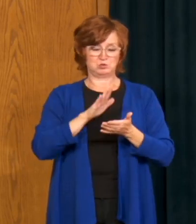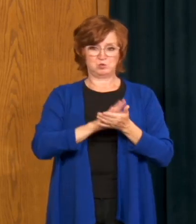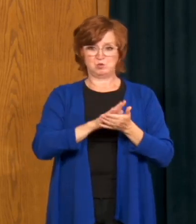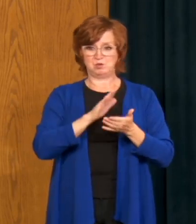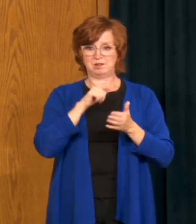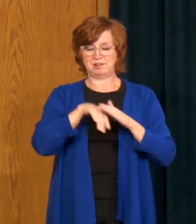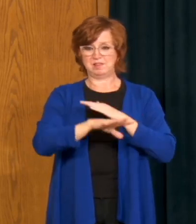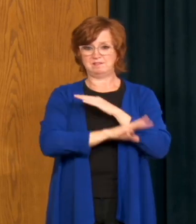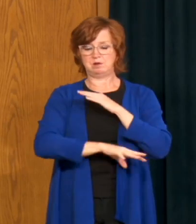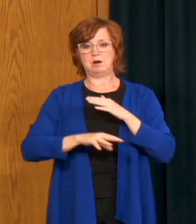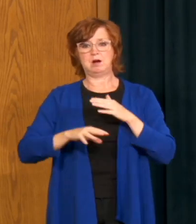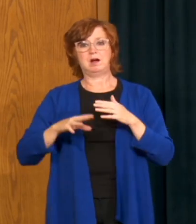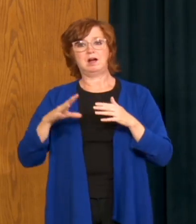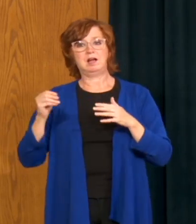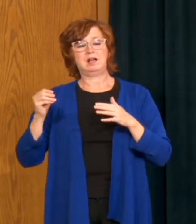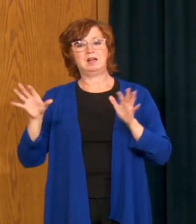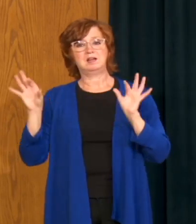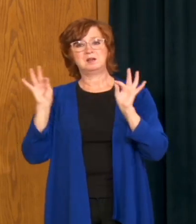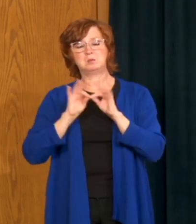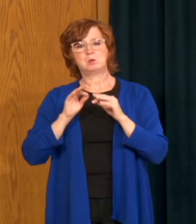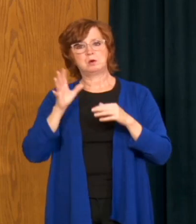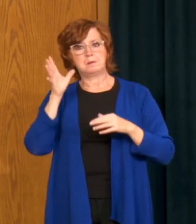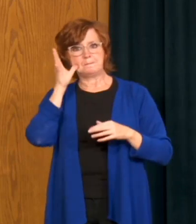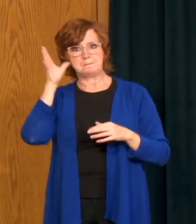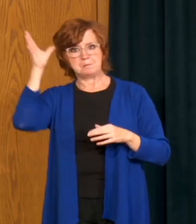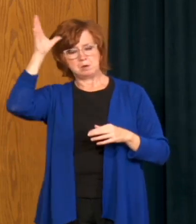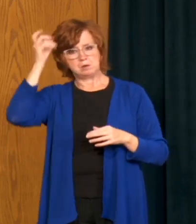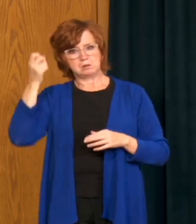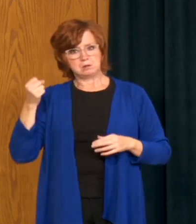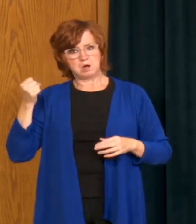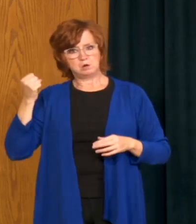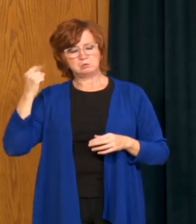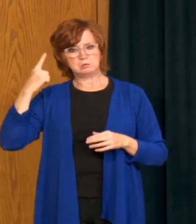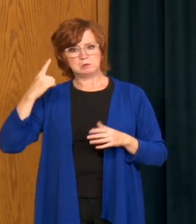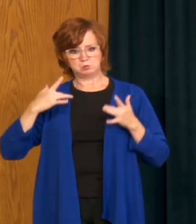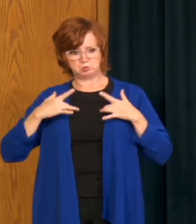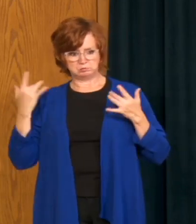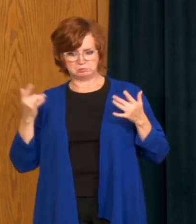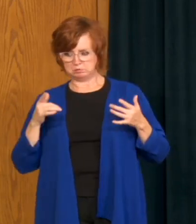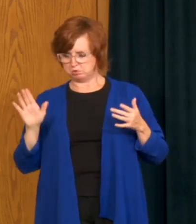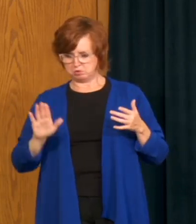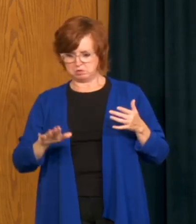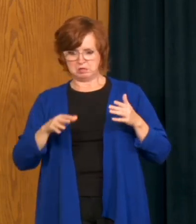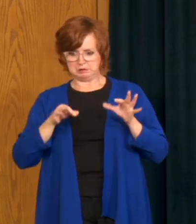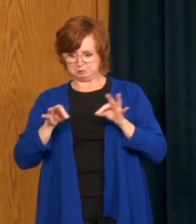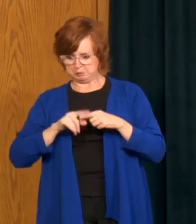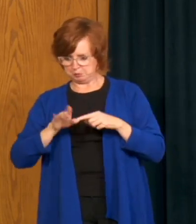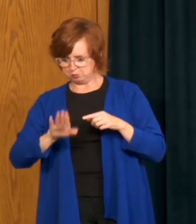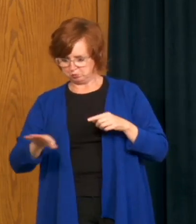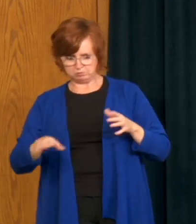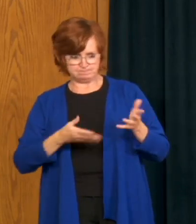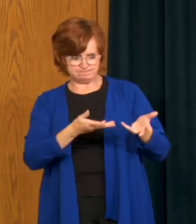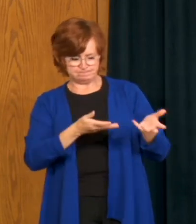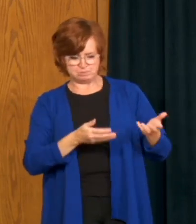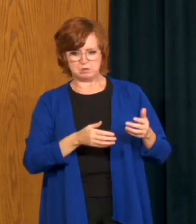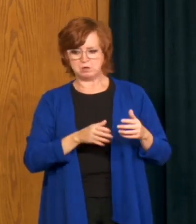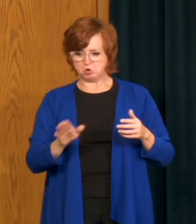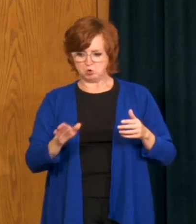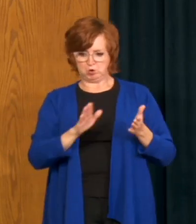parents have the opportunity to understand exactly what what the guidelines are and what will be occurring in